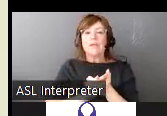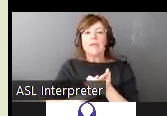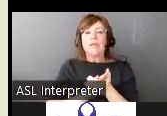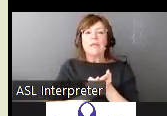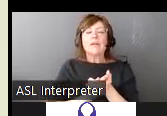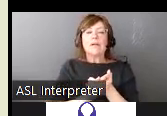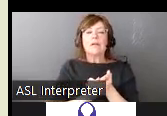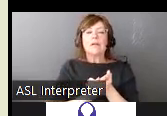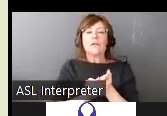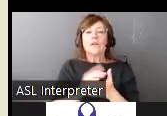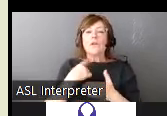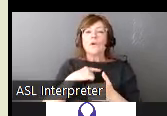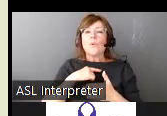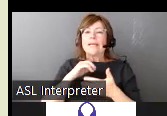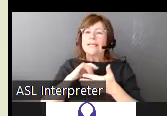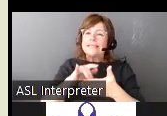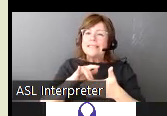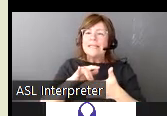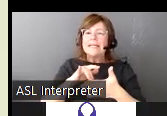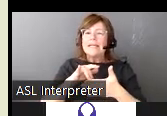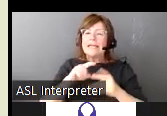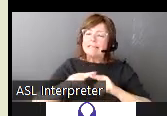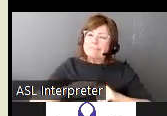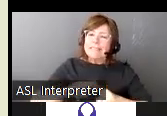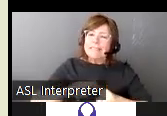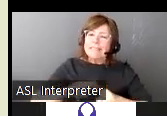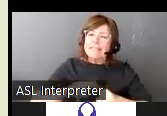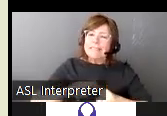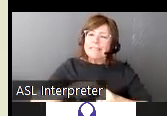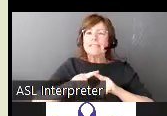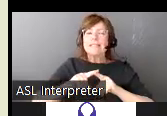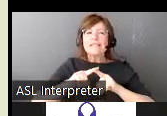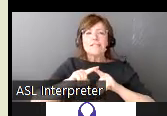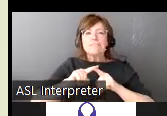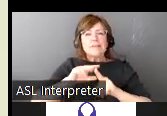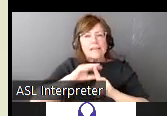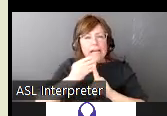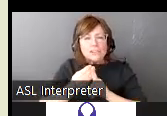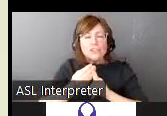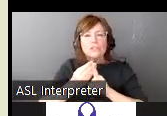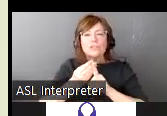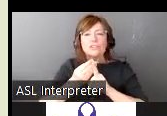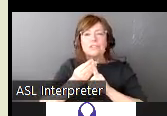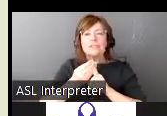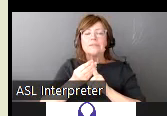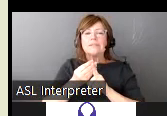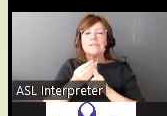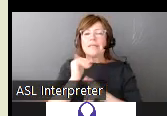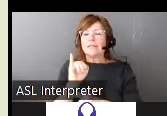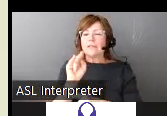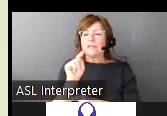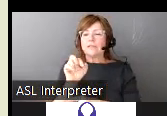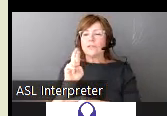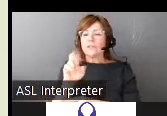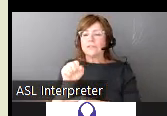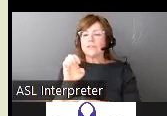an intersectionality lens and an ecosystemic framework. An intersectionality lens